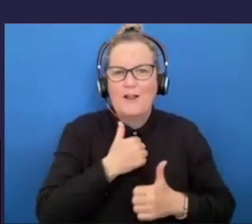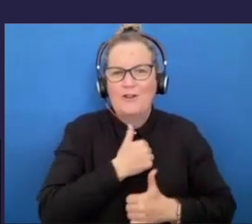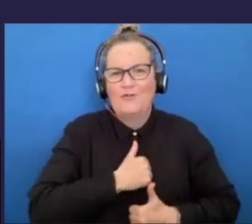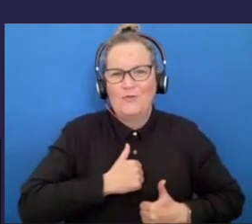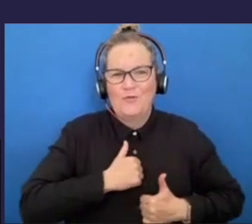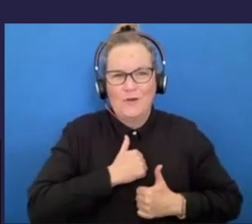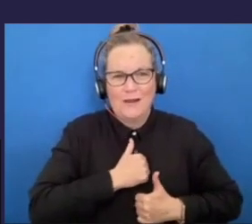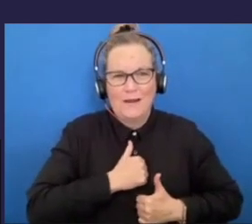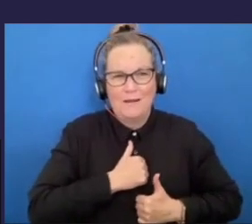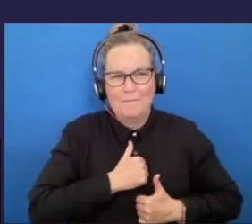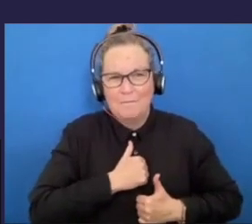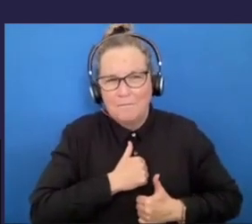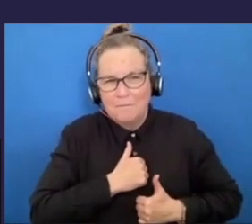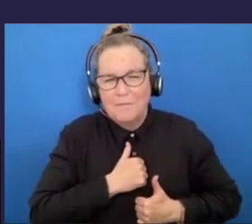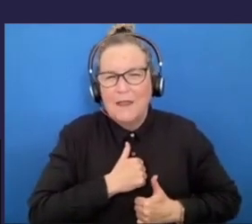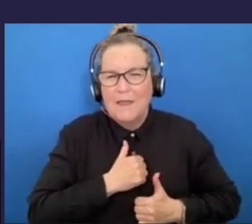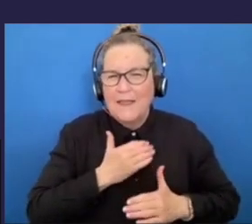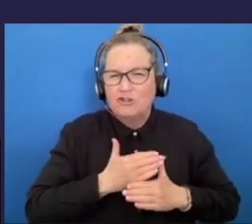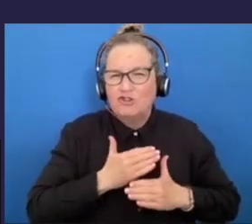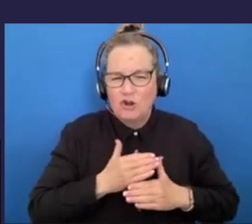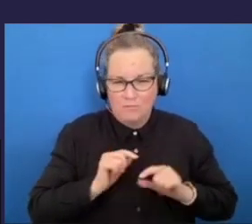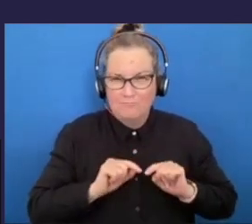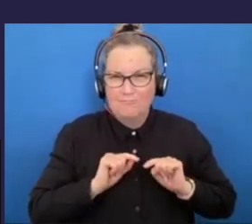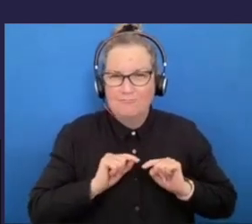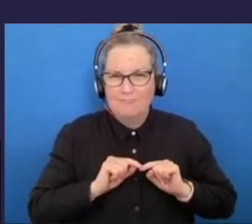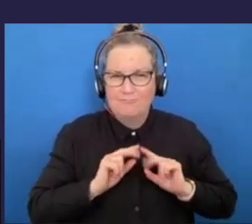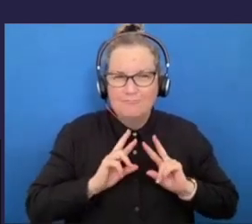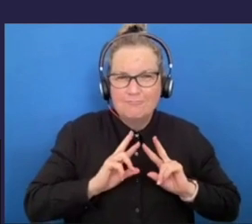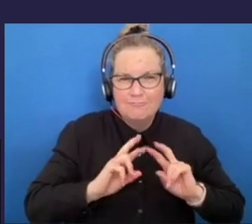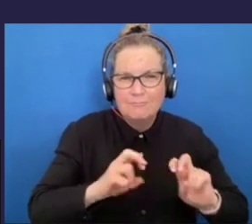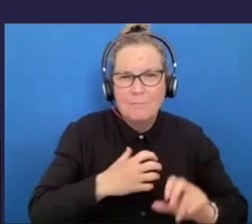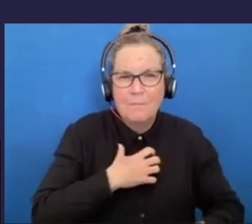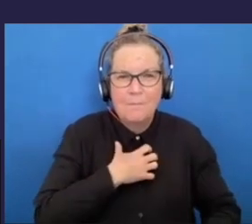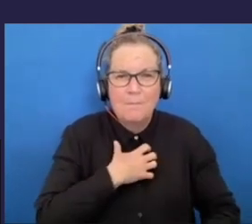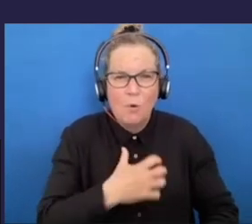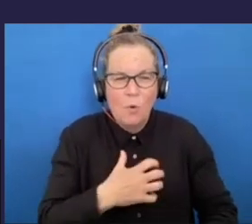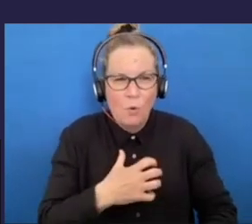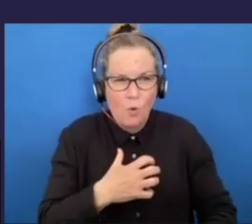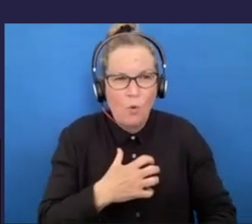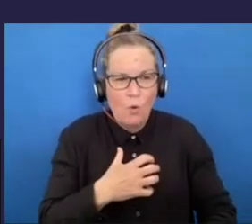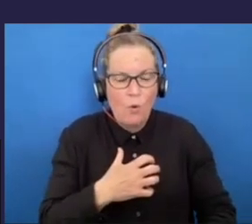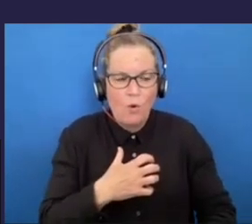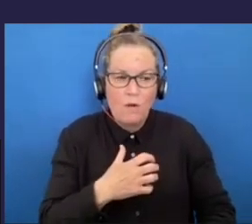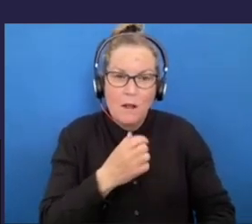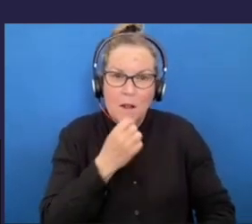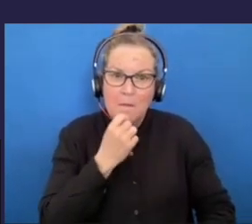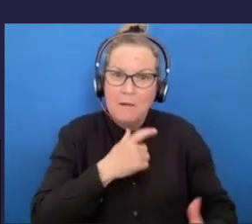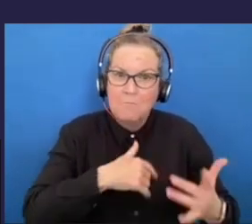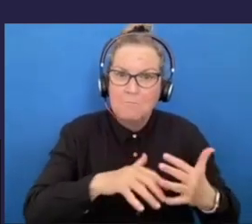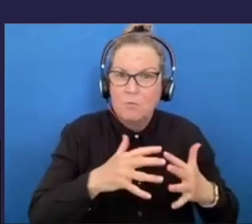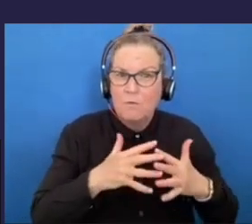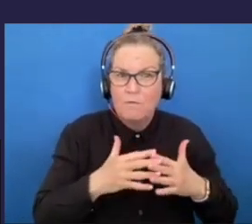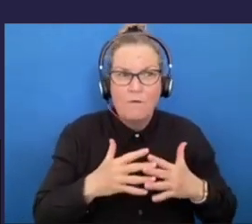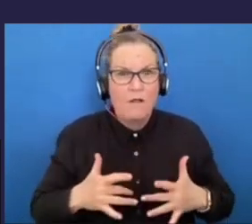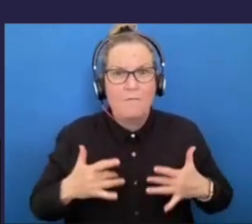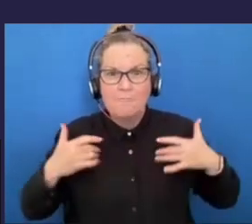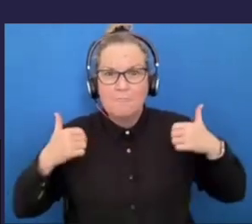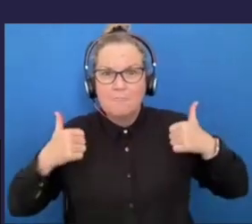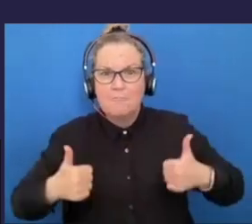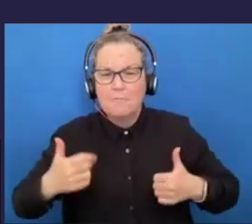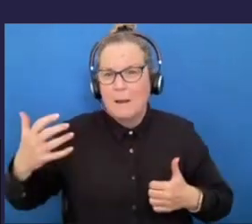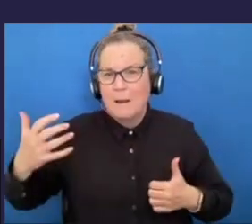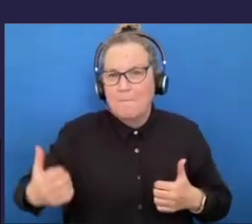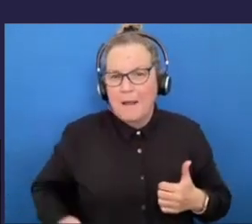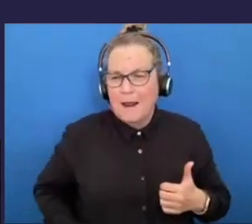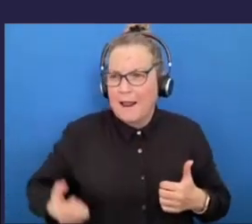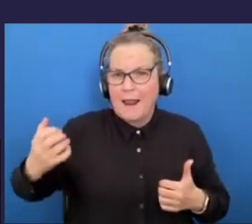depth. A job interacts with self-worth and social belonging in many ways. The money you make, which of course can contribute to